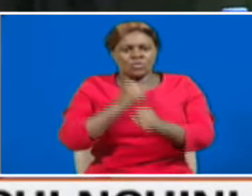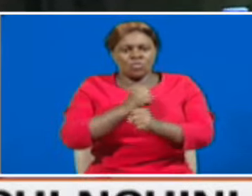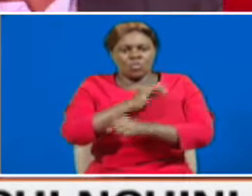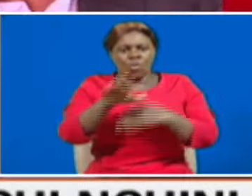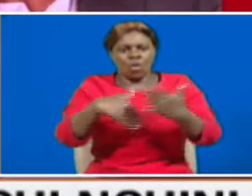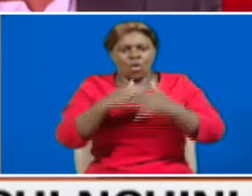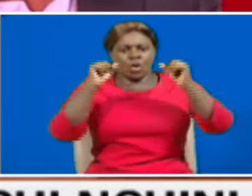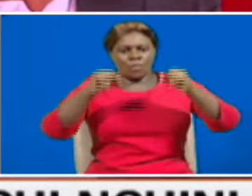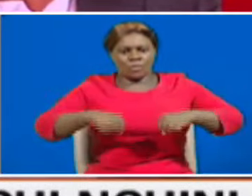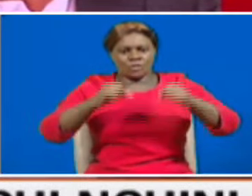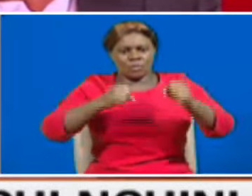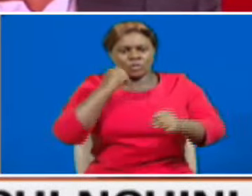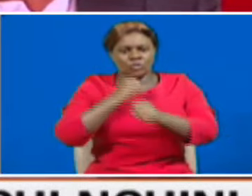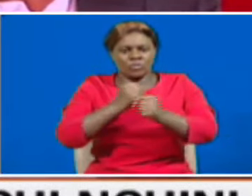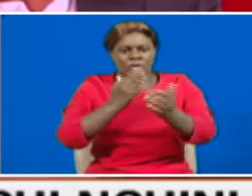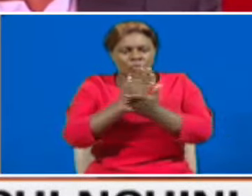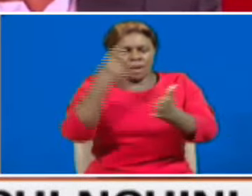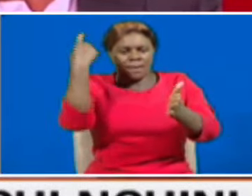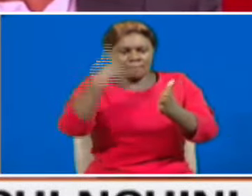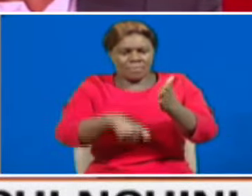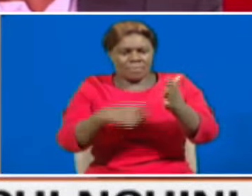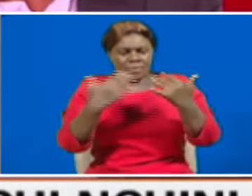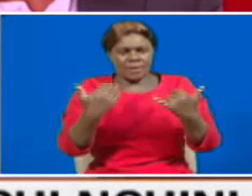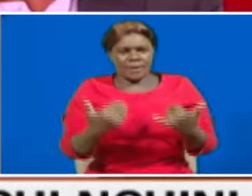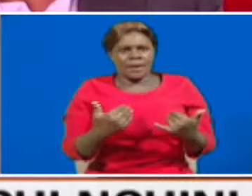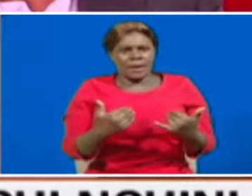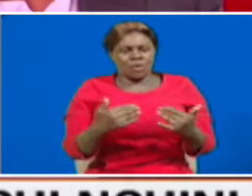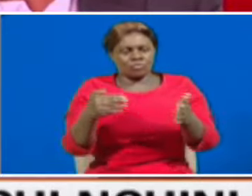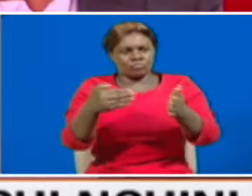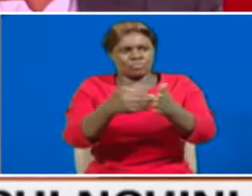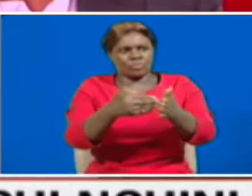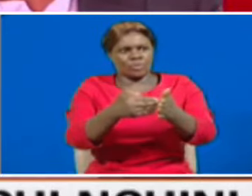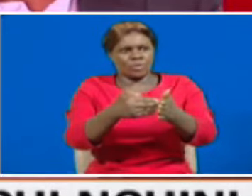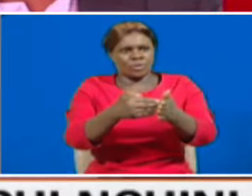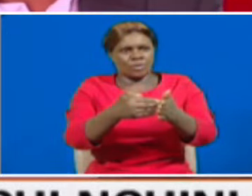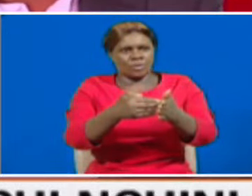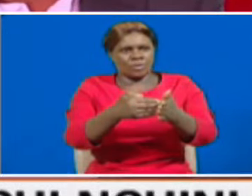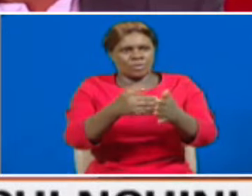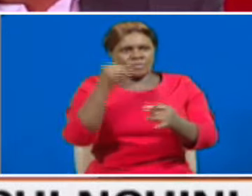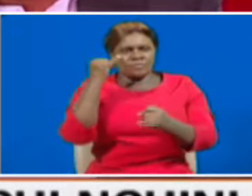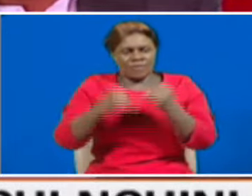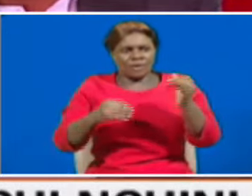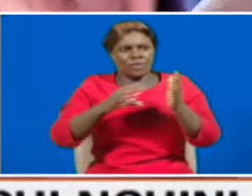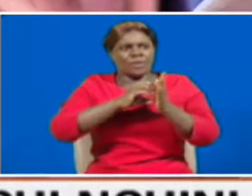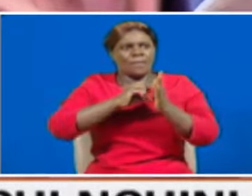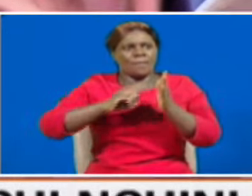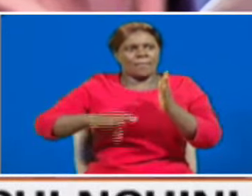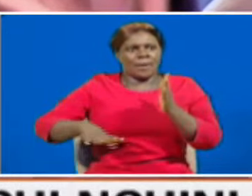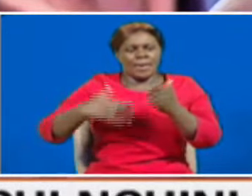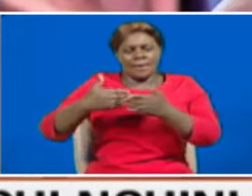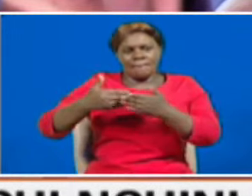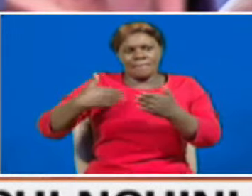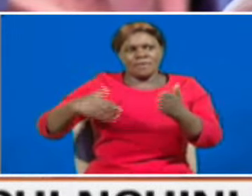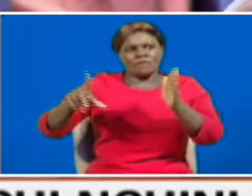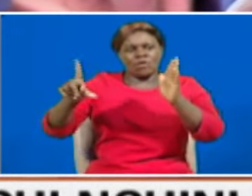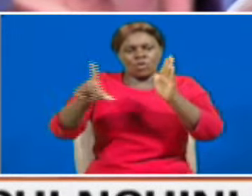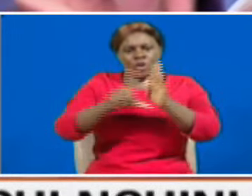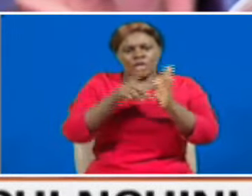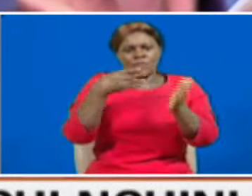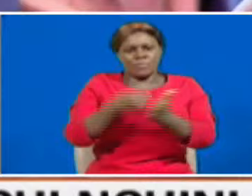chini kuhakikisha kuwa ushuru huo kwa sasa umesimamishwa na mwishowe kuondolewa kabla ya sheria ya